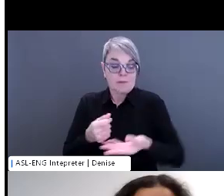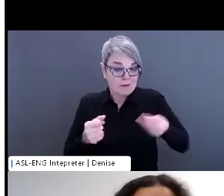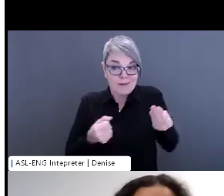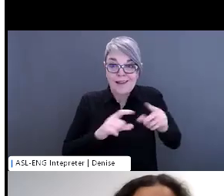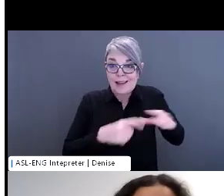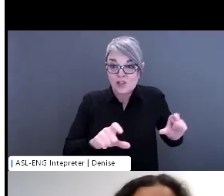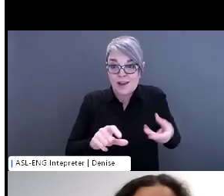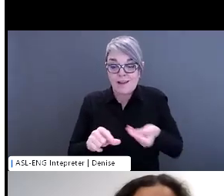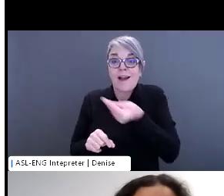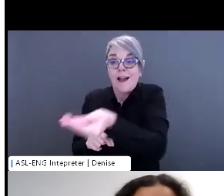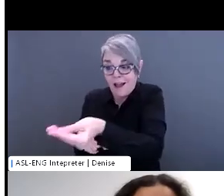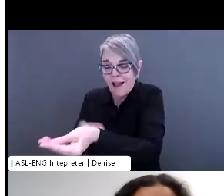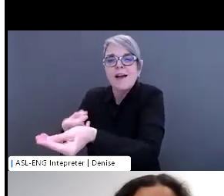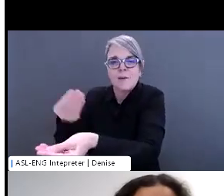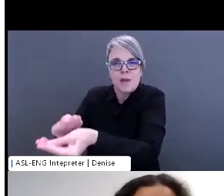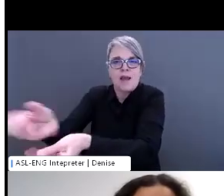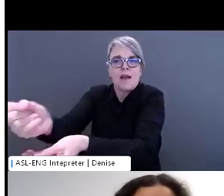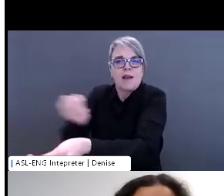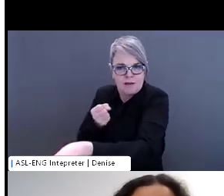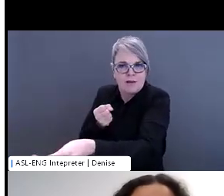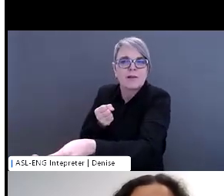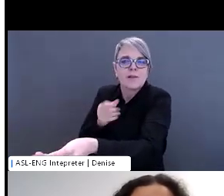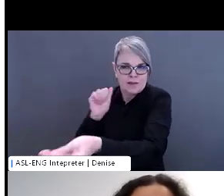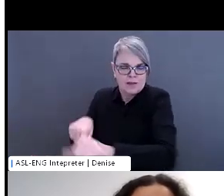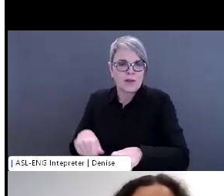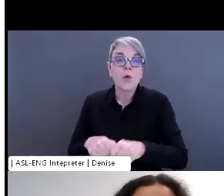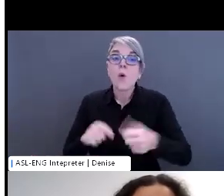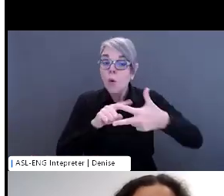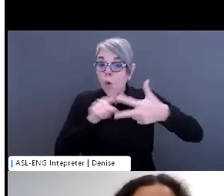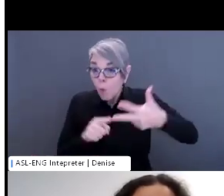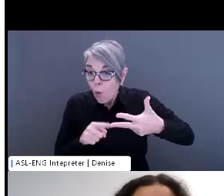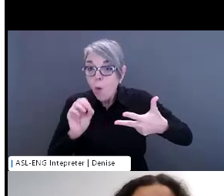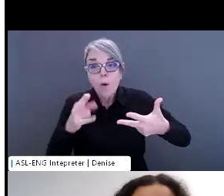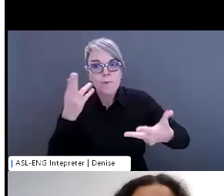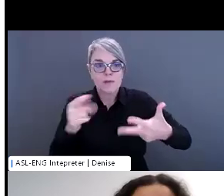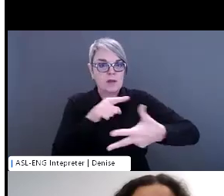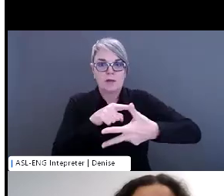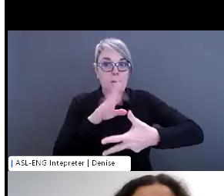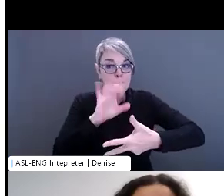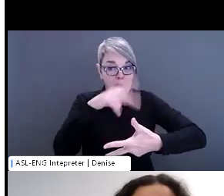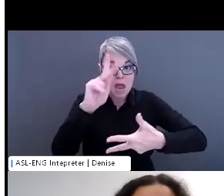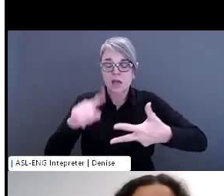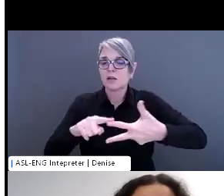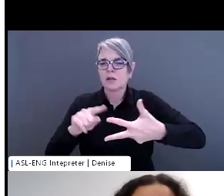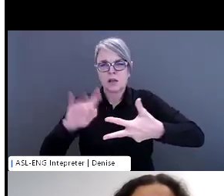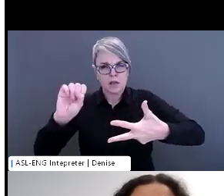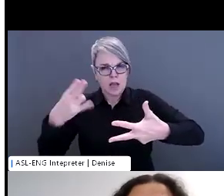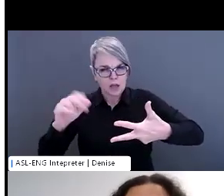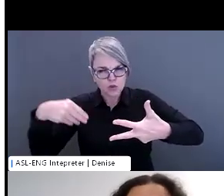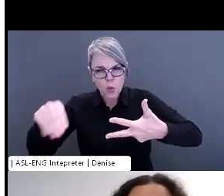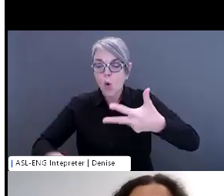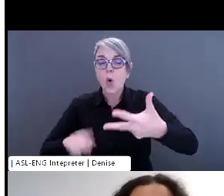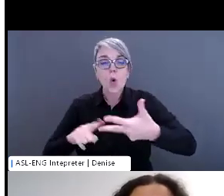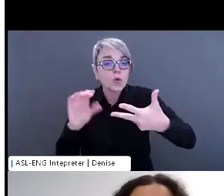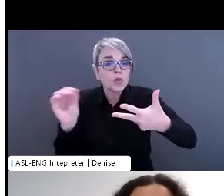here. So maybe we'll just use the chat function at this time to, if you'd like